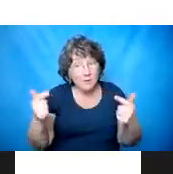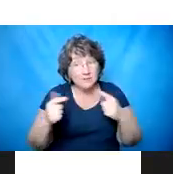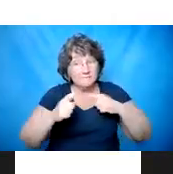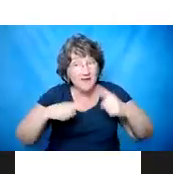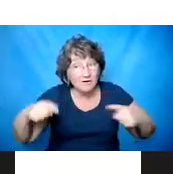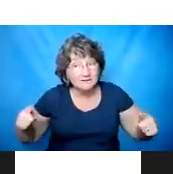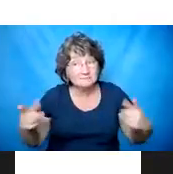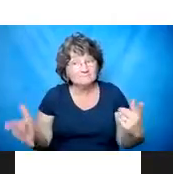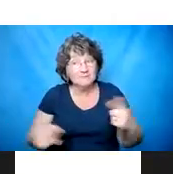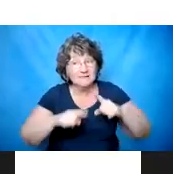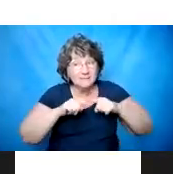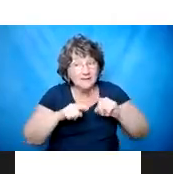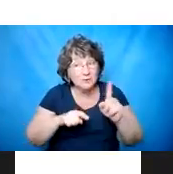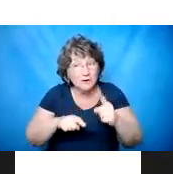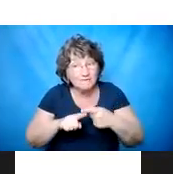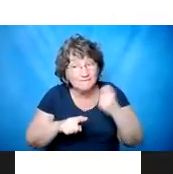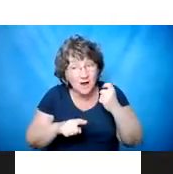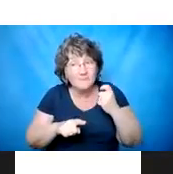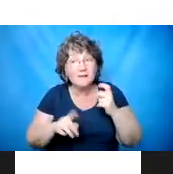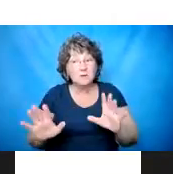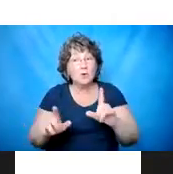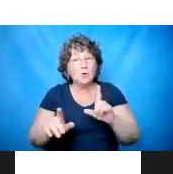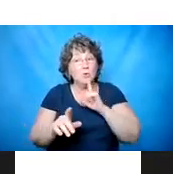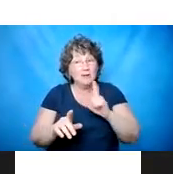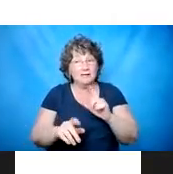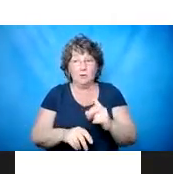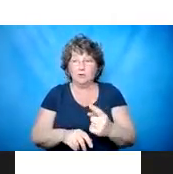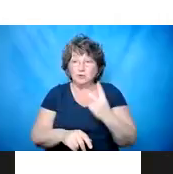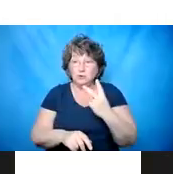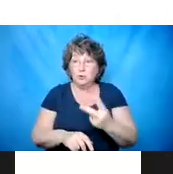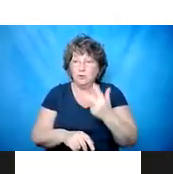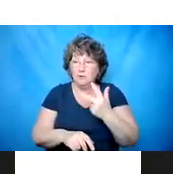saying something. So having bilingual staff is always a better option.